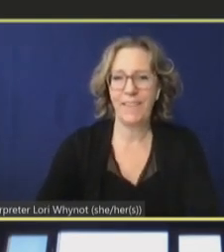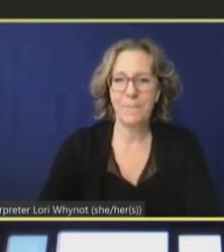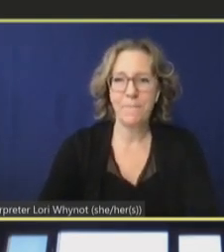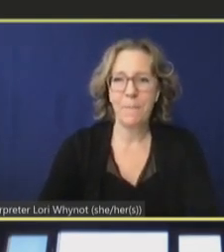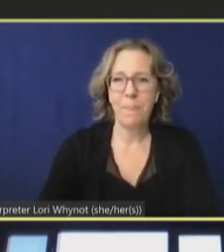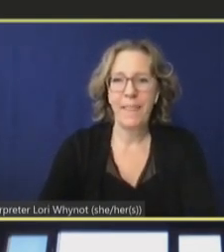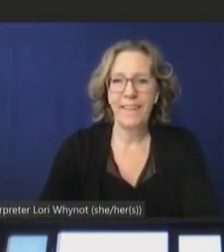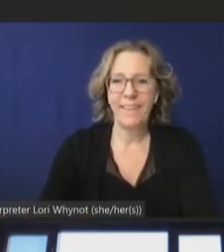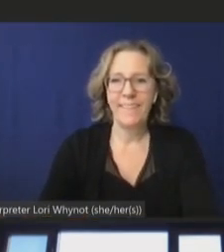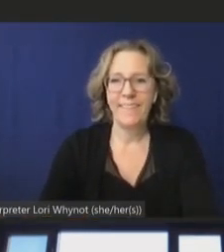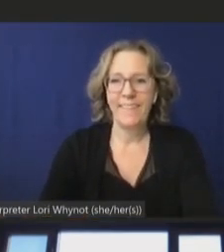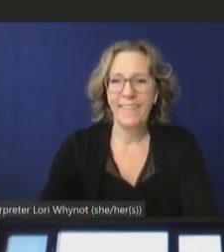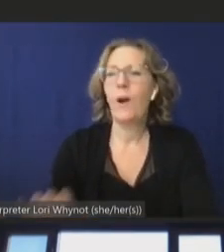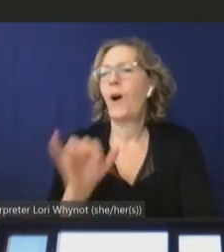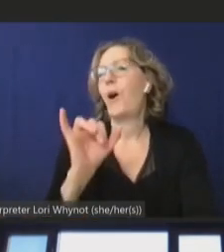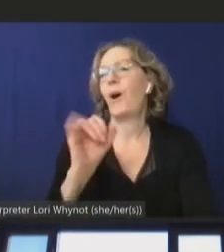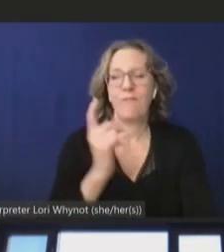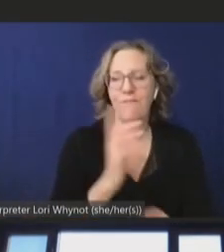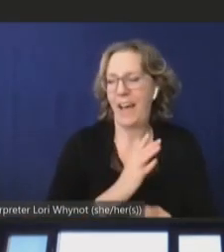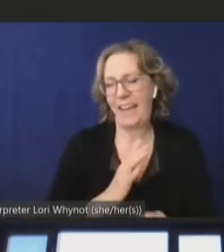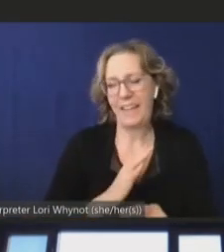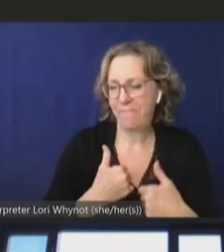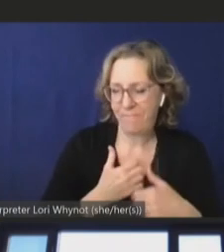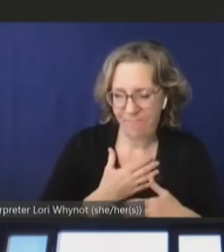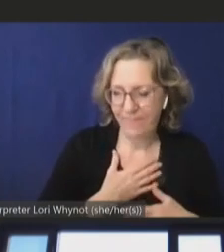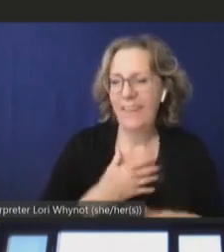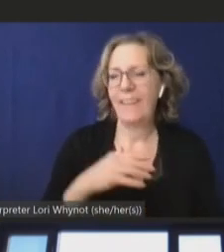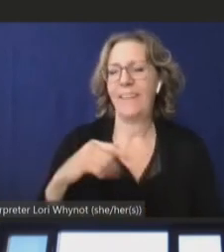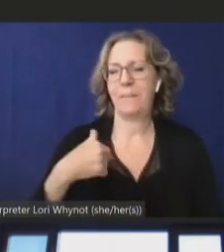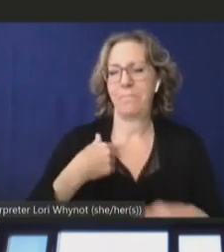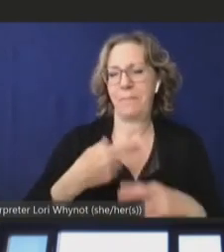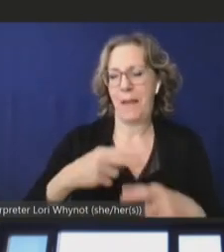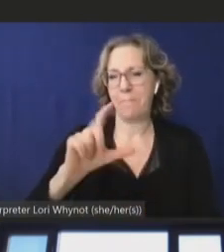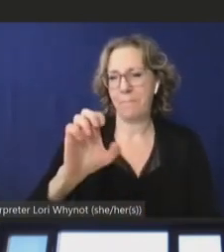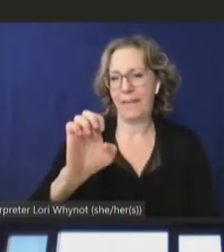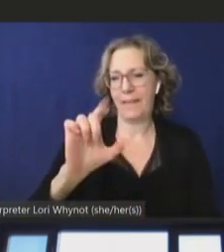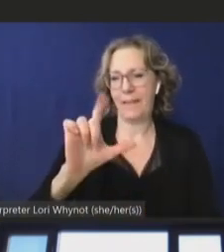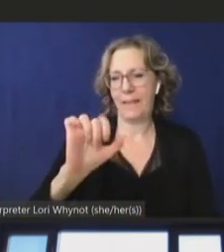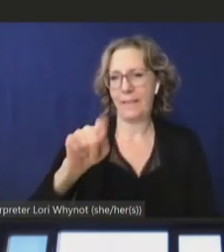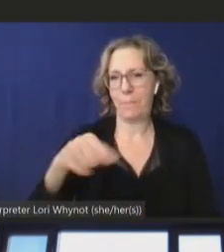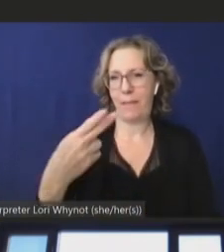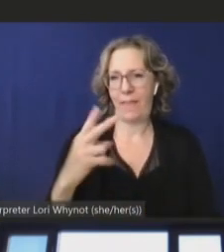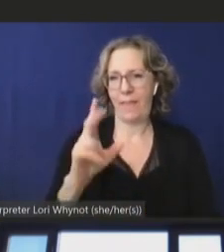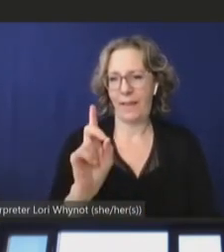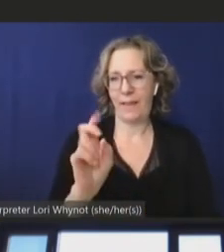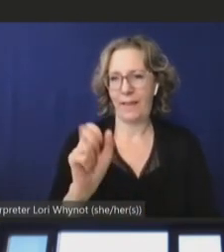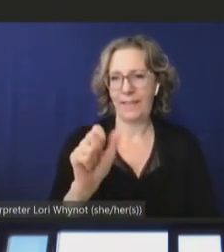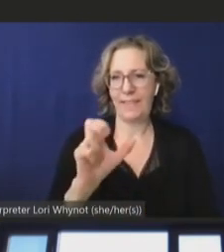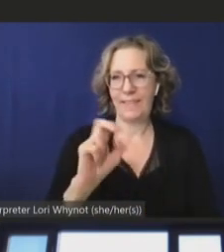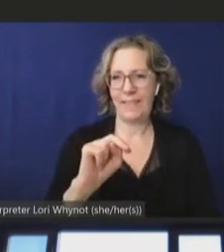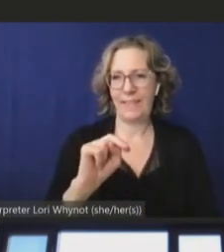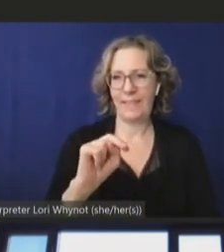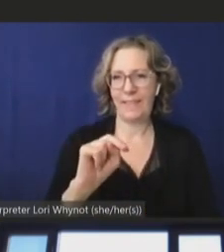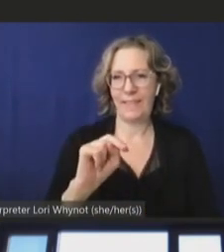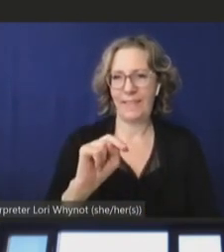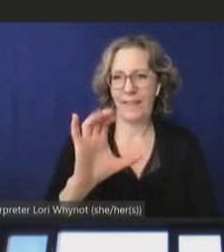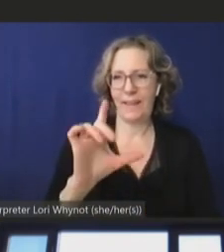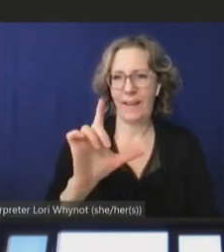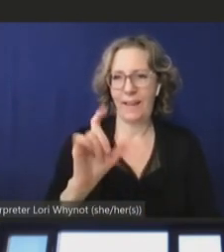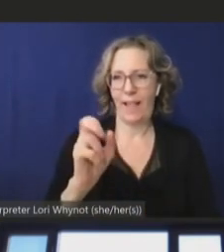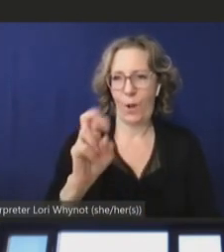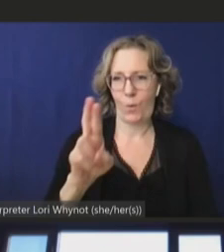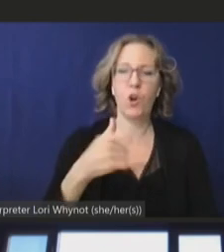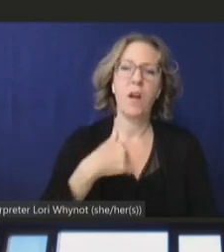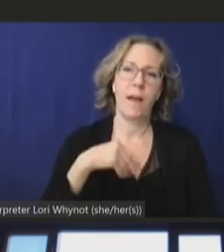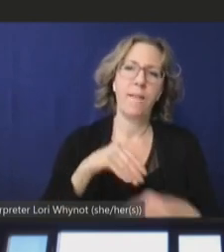Elizabeth. That's fine. I'm Elizabeth Dean Power. I'm on the advisory board as a member, and I live